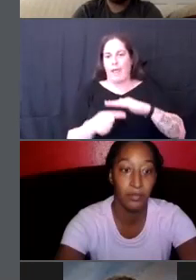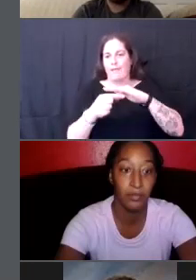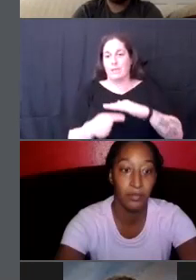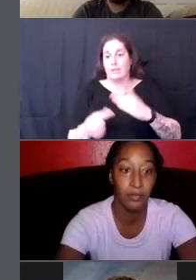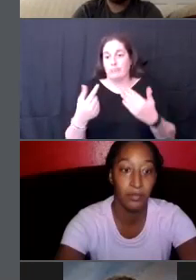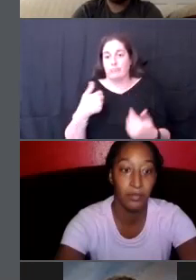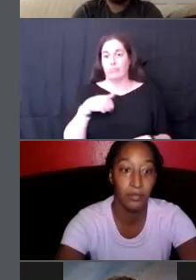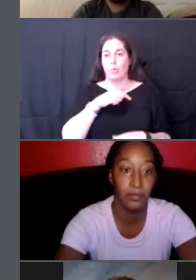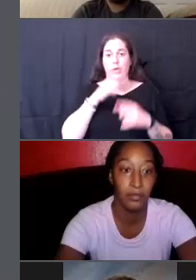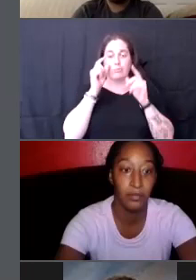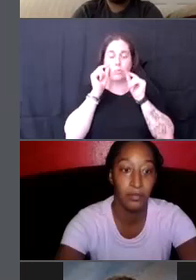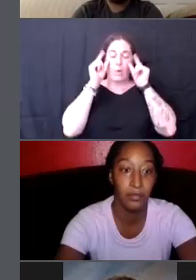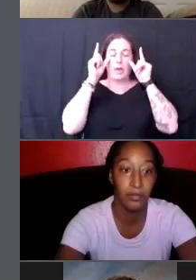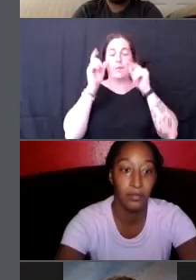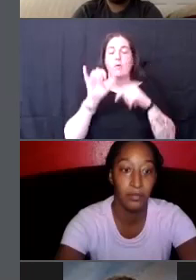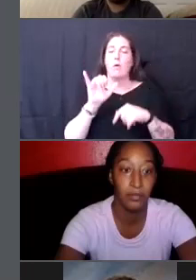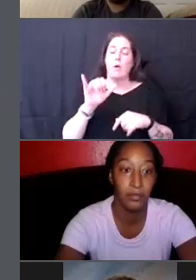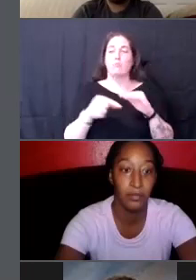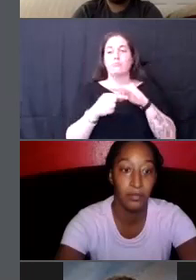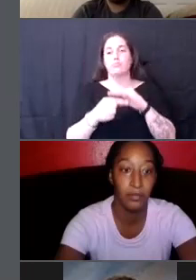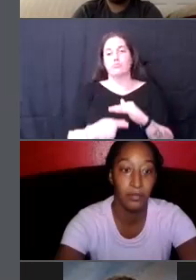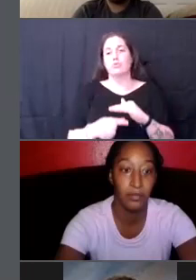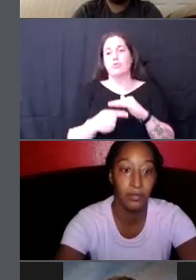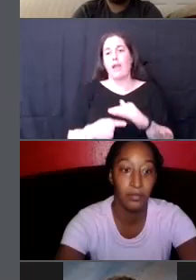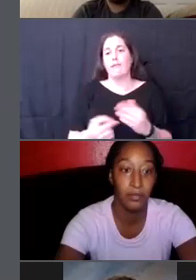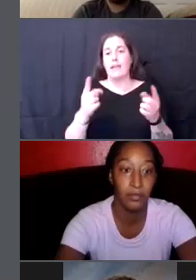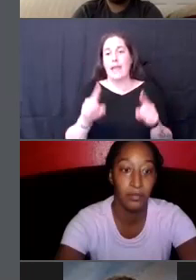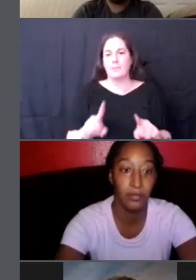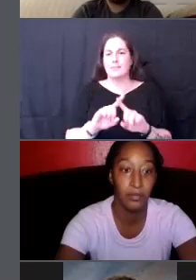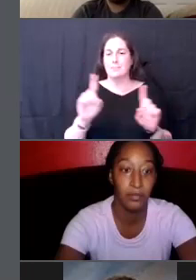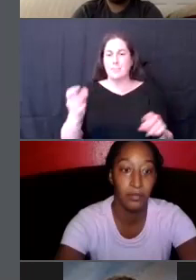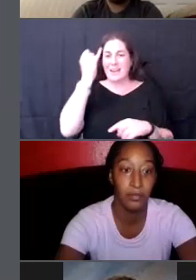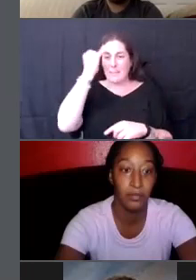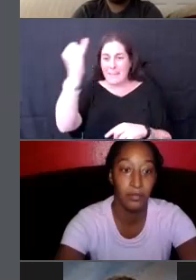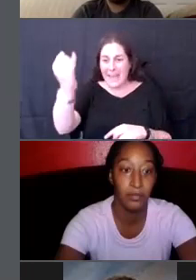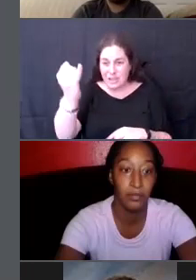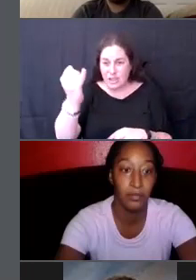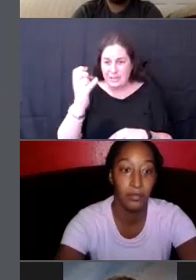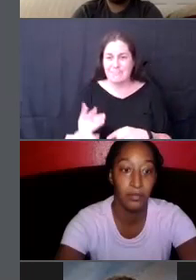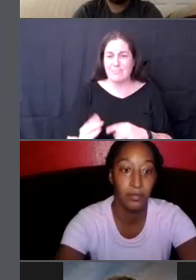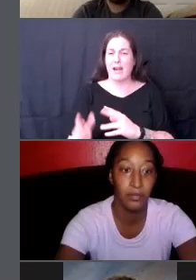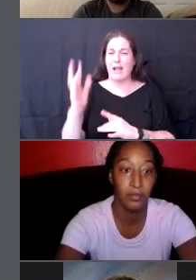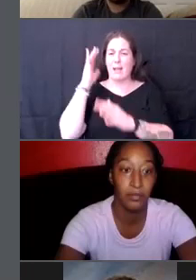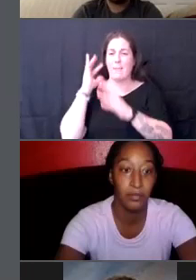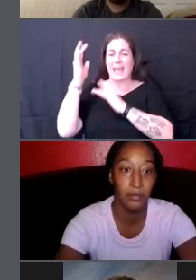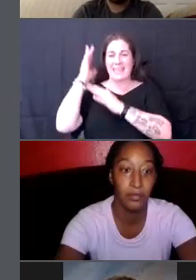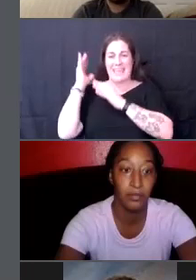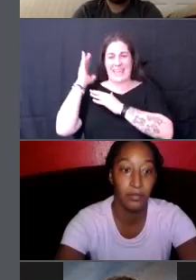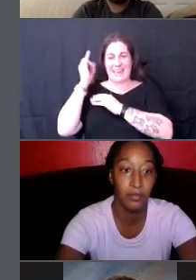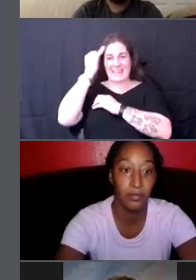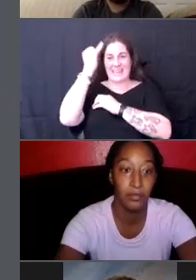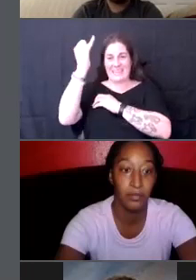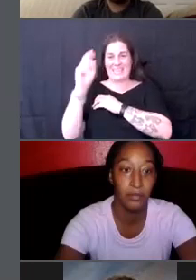up understanding how it works. But imagine back then, the idea of Newton being able